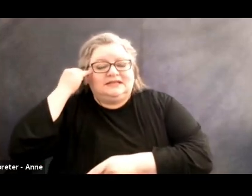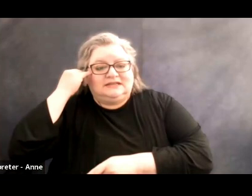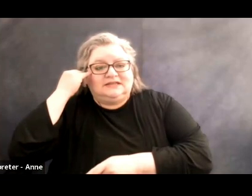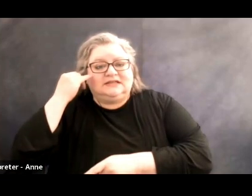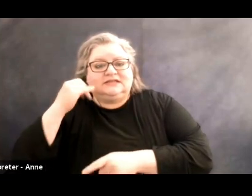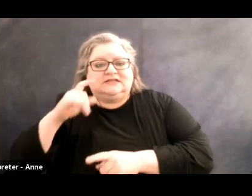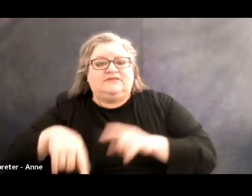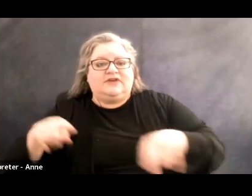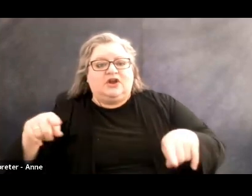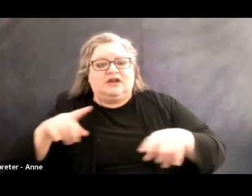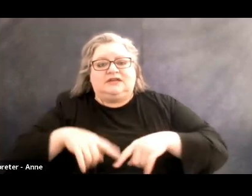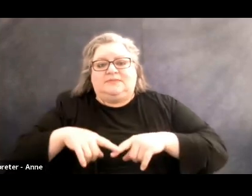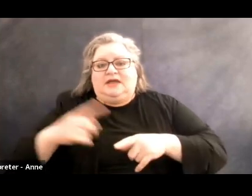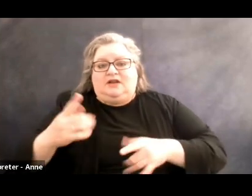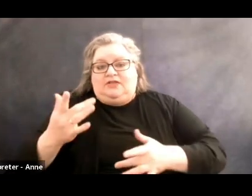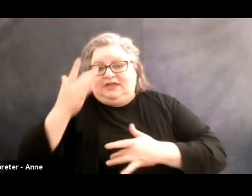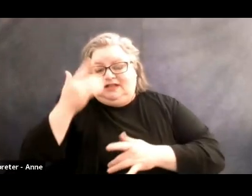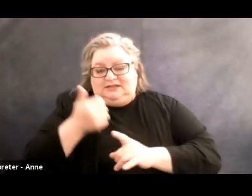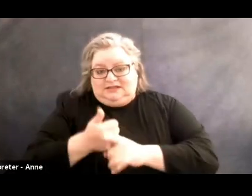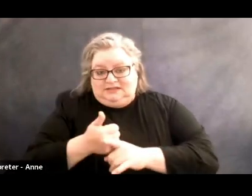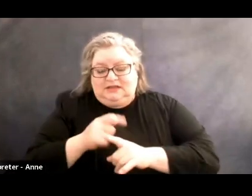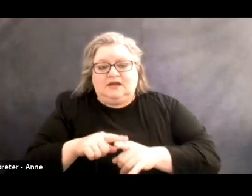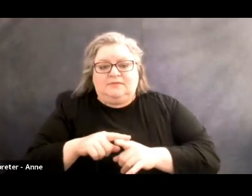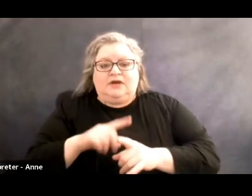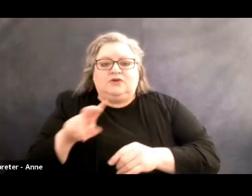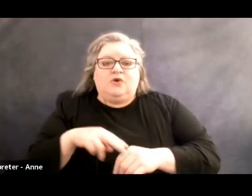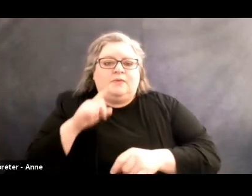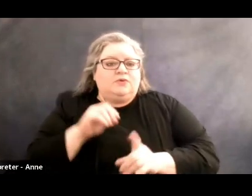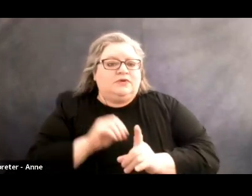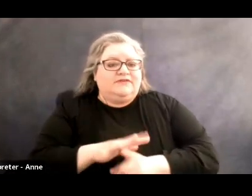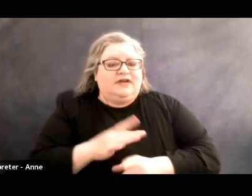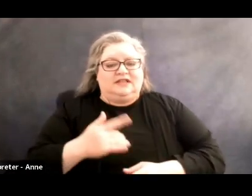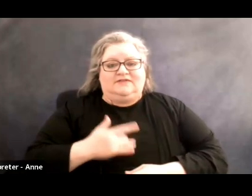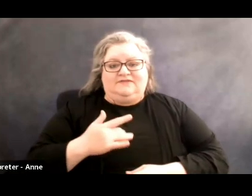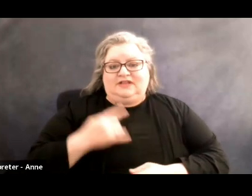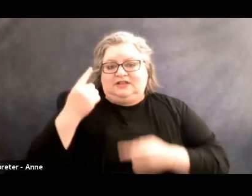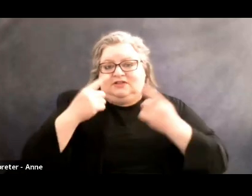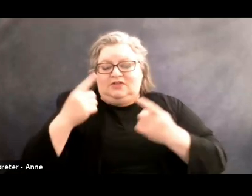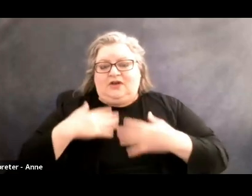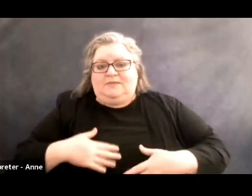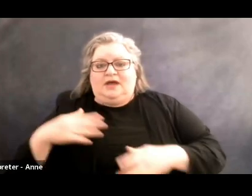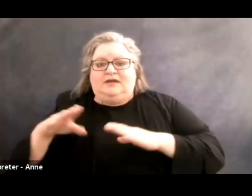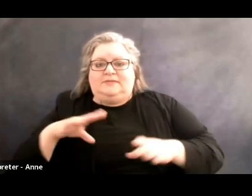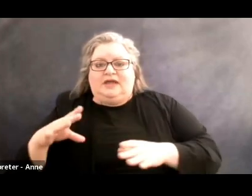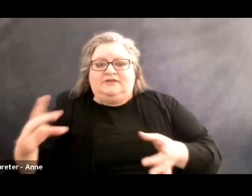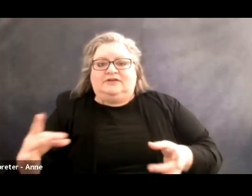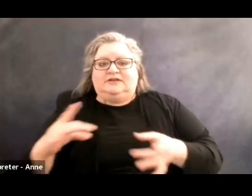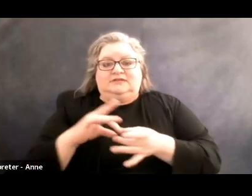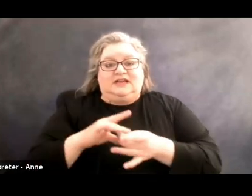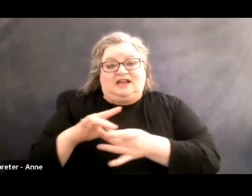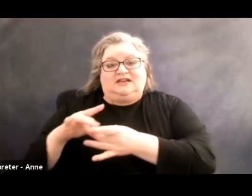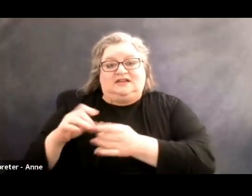vary depending on the illness, but they usually affect the feelings, thoughts, body behavior, and connecting with